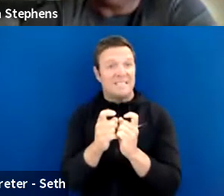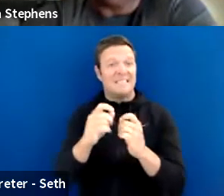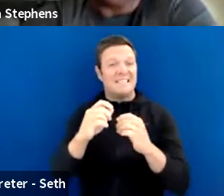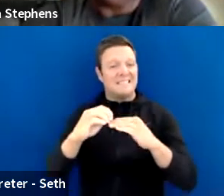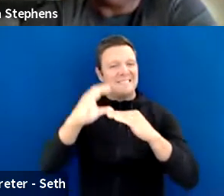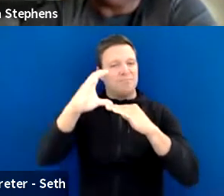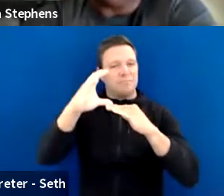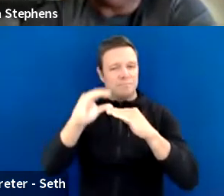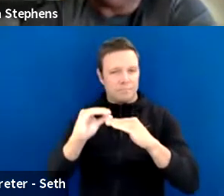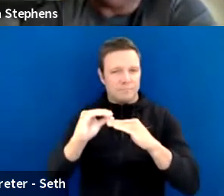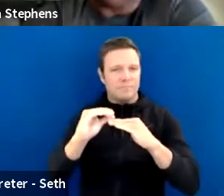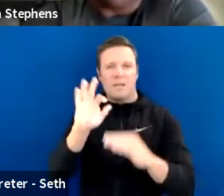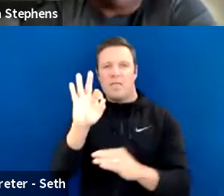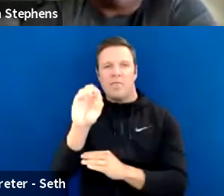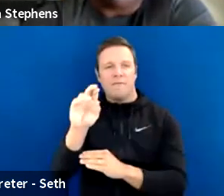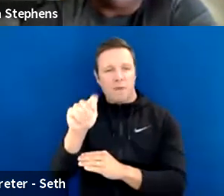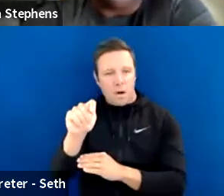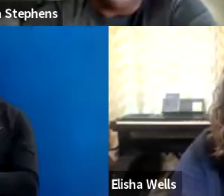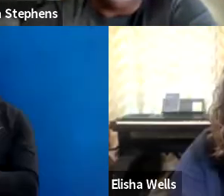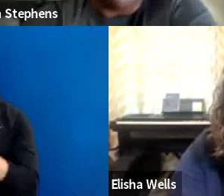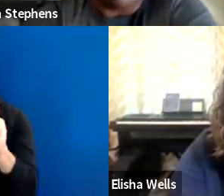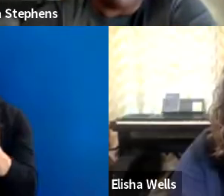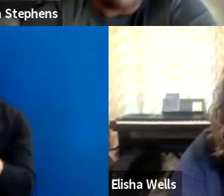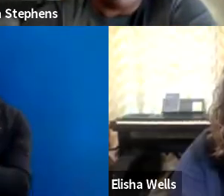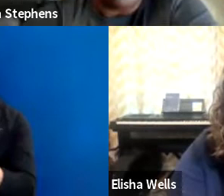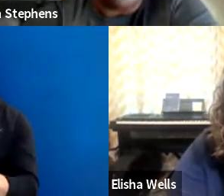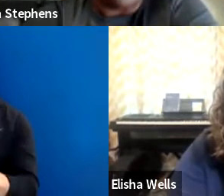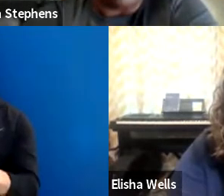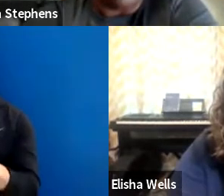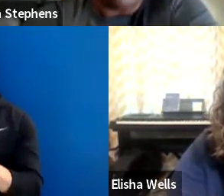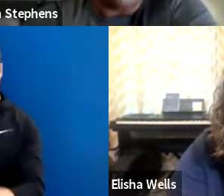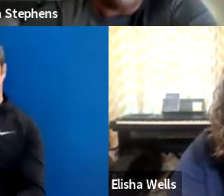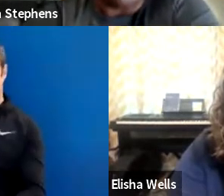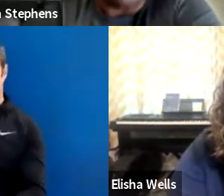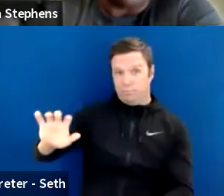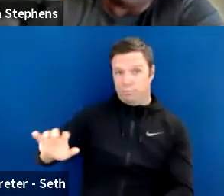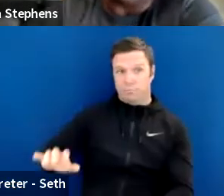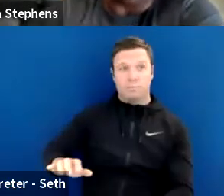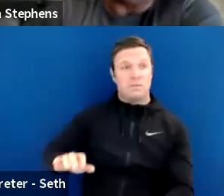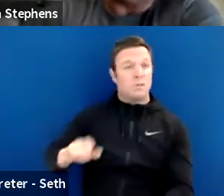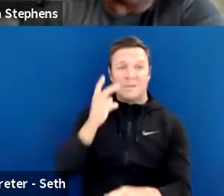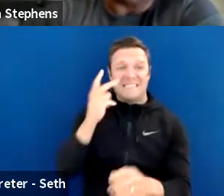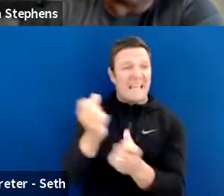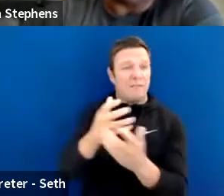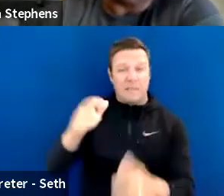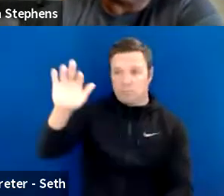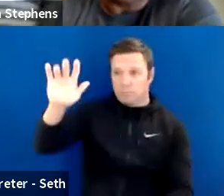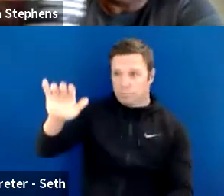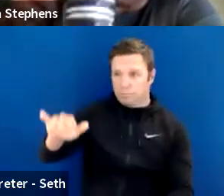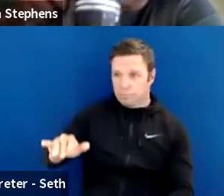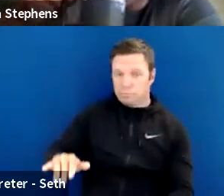font. You can also view a full transcript off to the side to see the conversation as it's taking